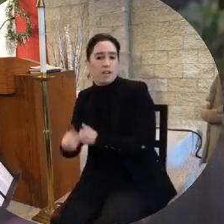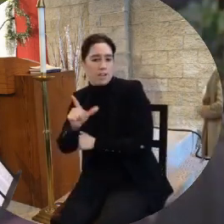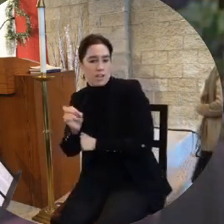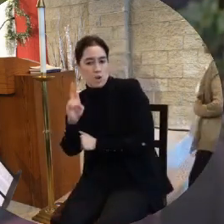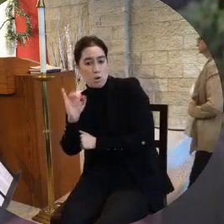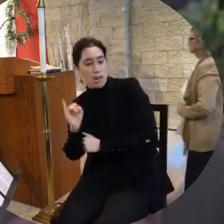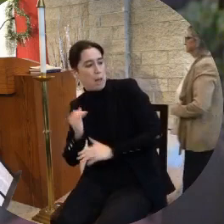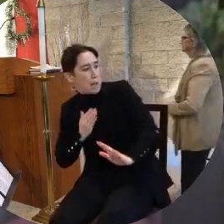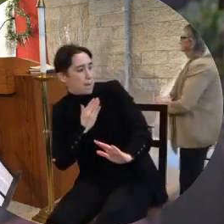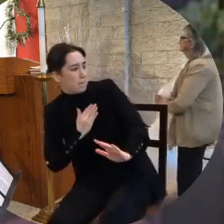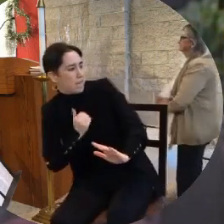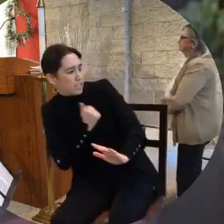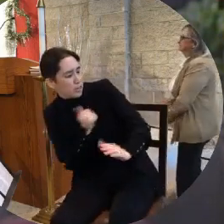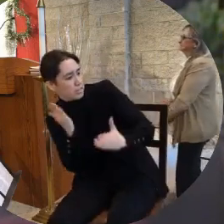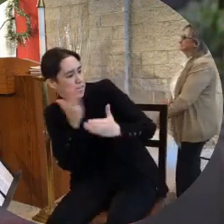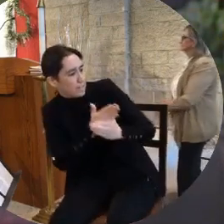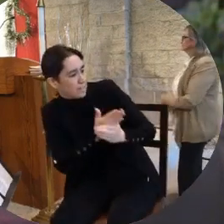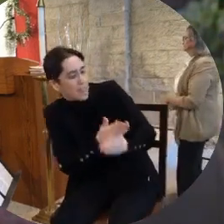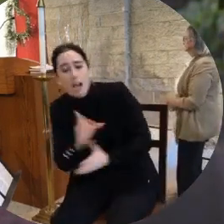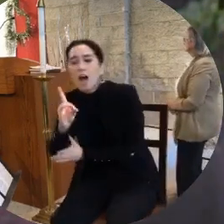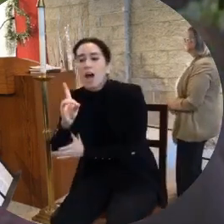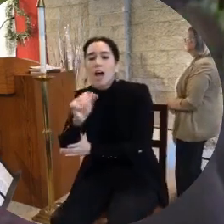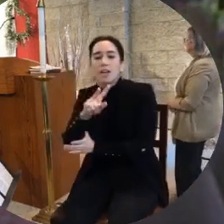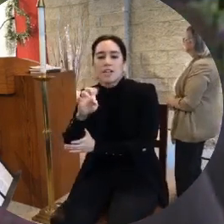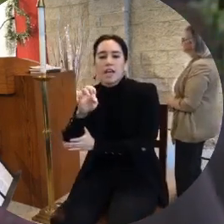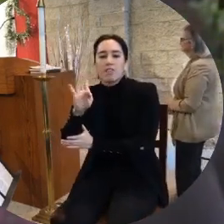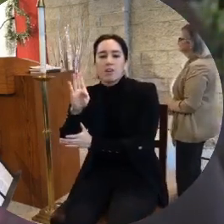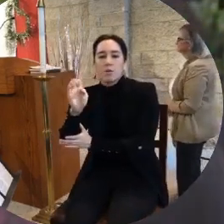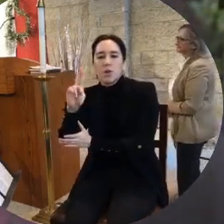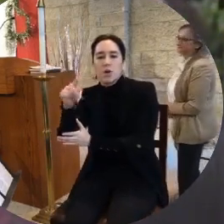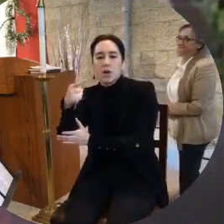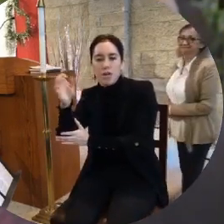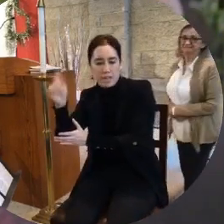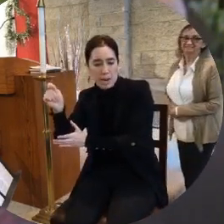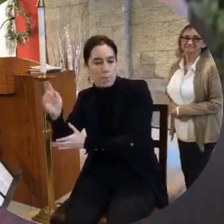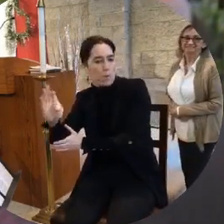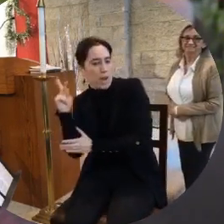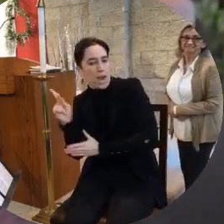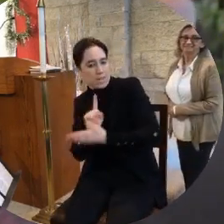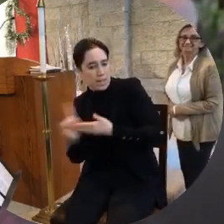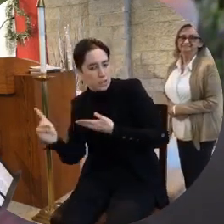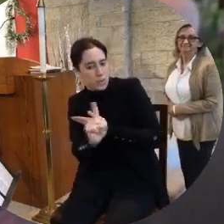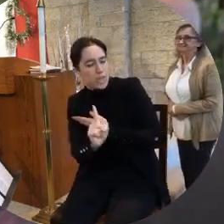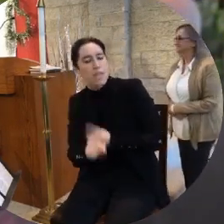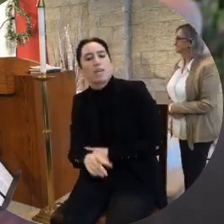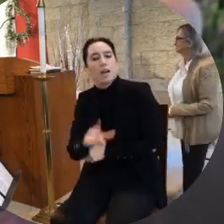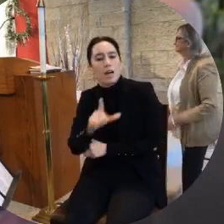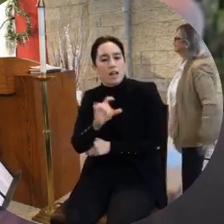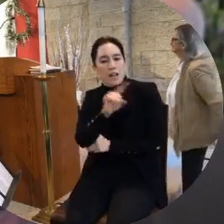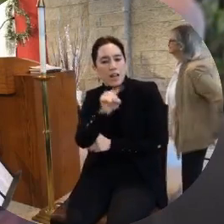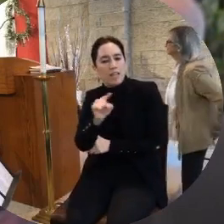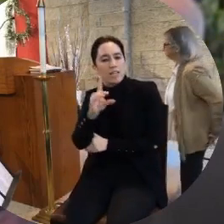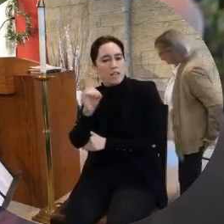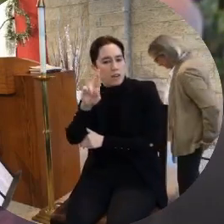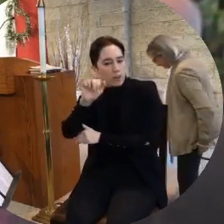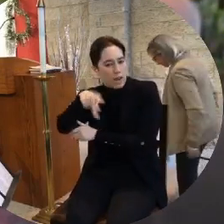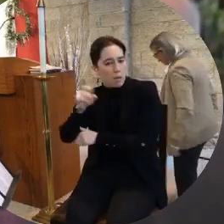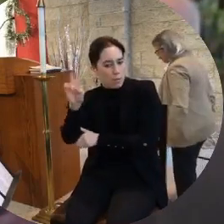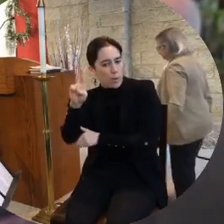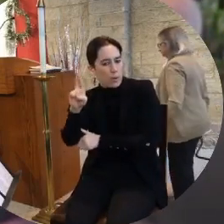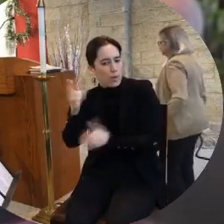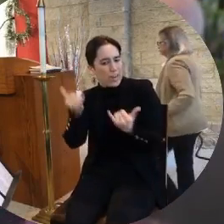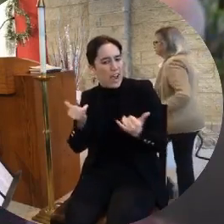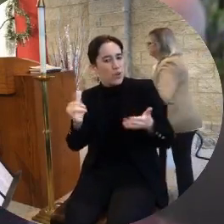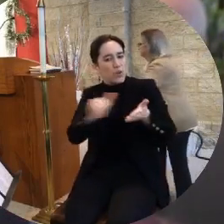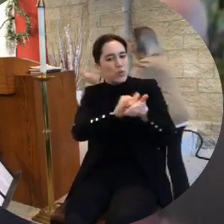Yes, interject. Dave Burgett will be back next week, by the way, from Florida. Liz Draper is in New York with the Okie Dokie Brothers at the Sirius XM Radio Studios. So today